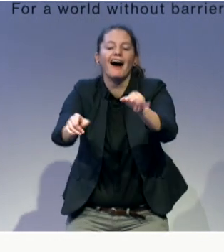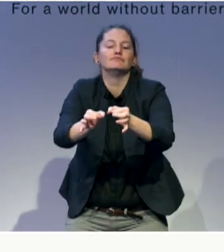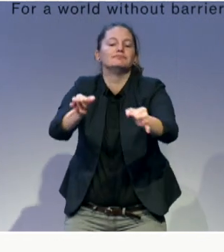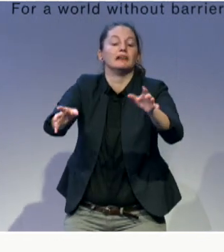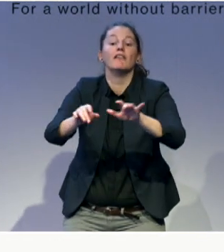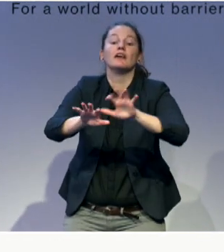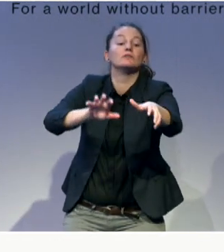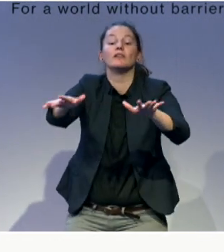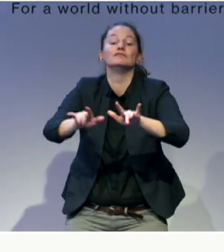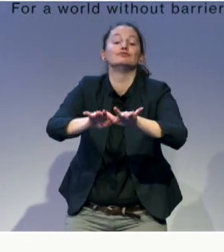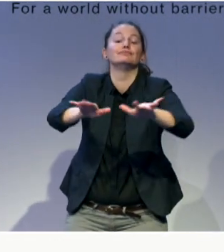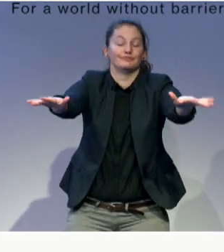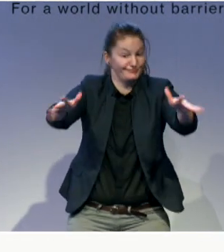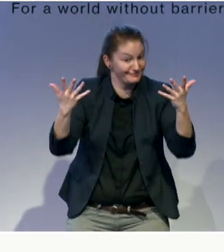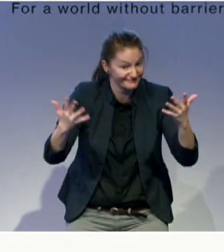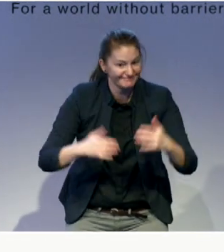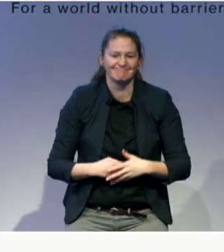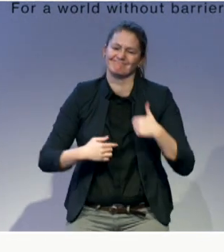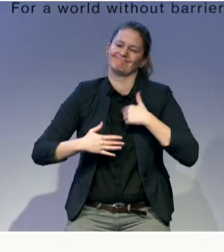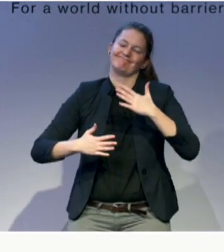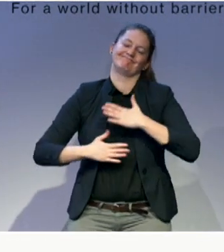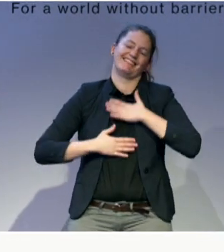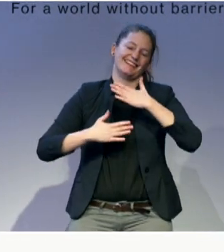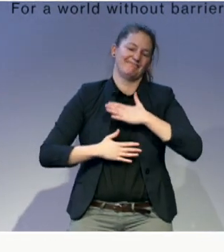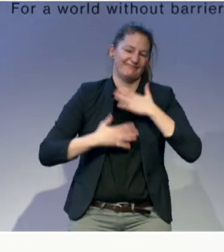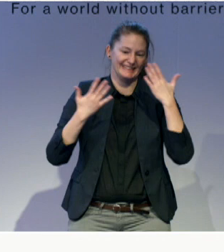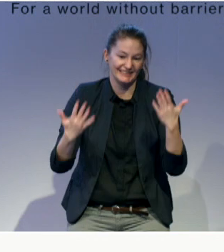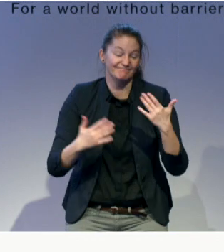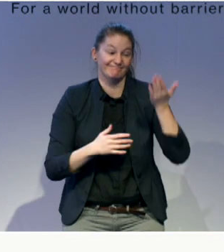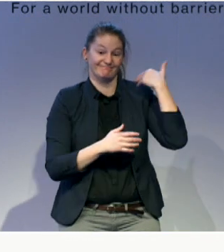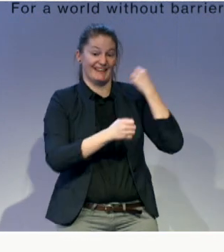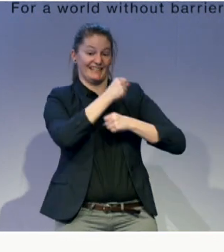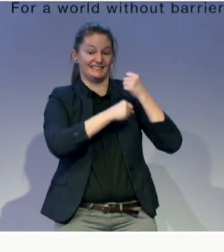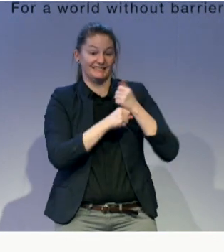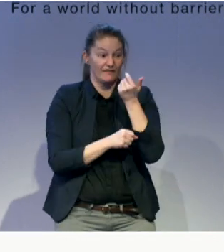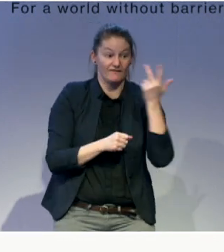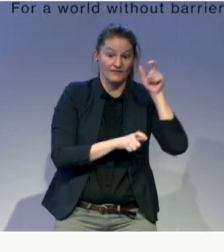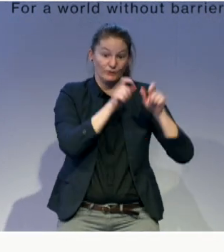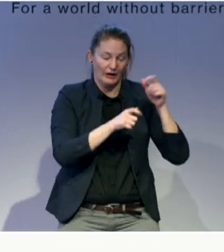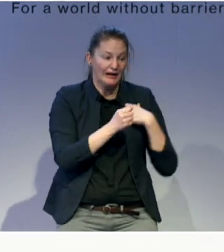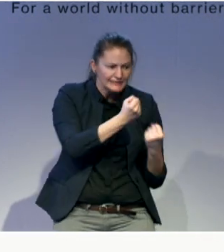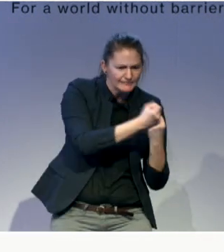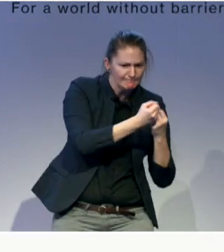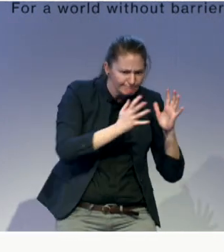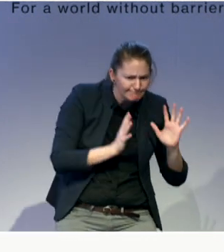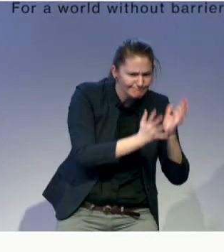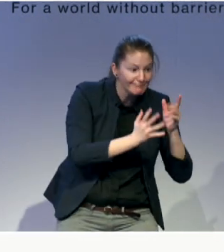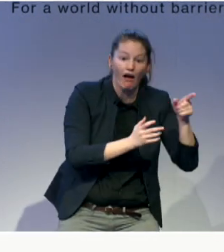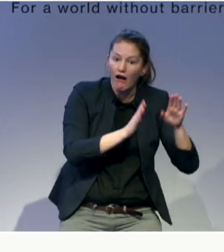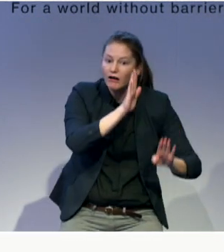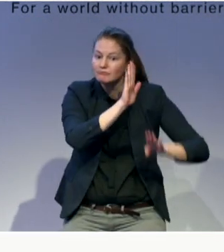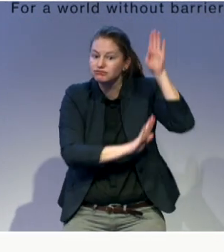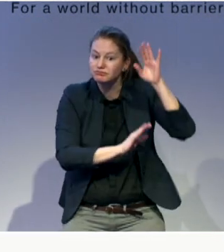Transfer Fellows from last year have already improved to internationalize. And